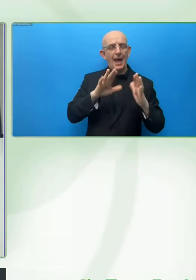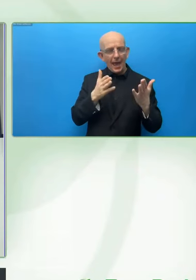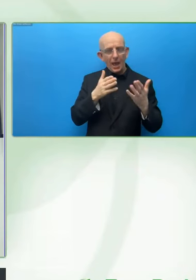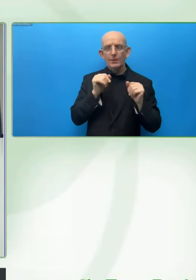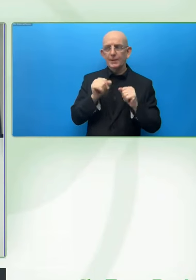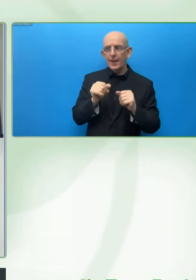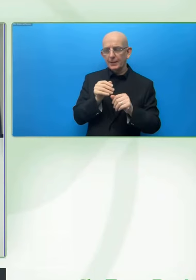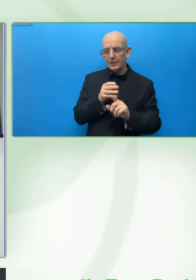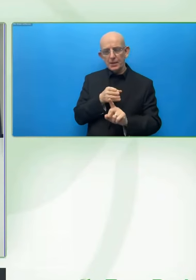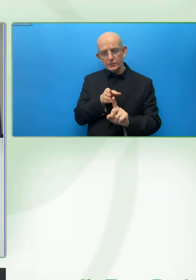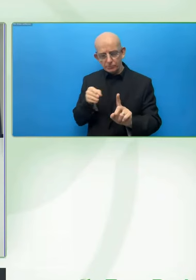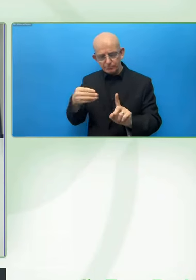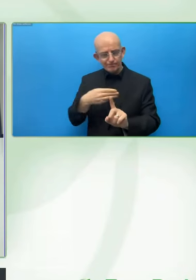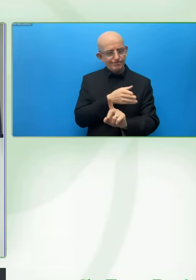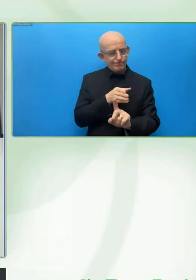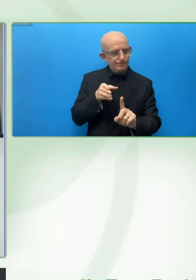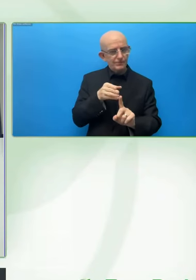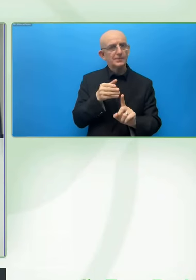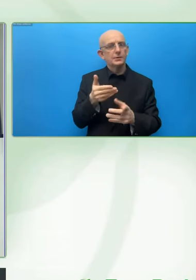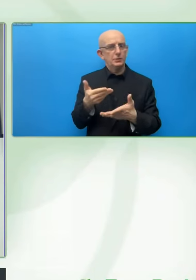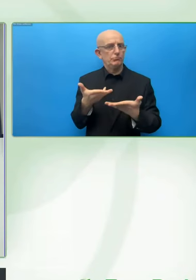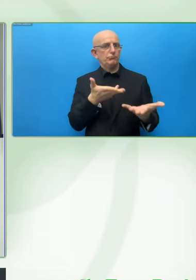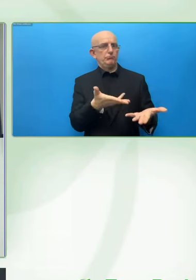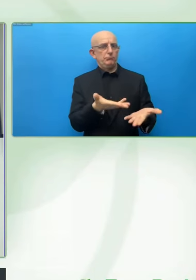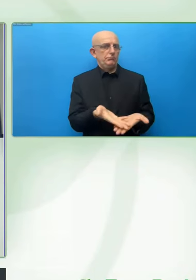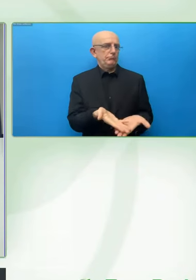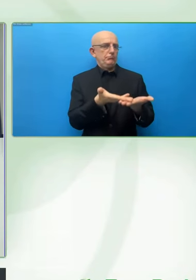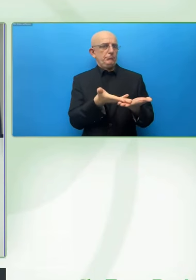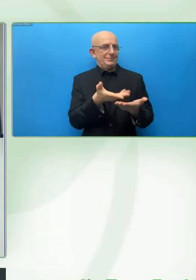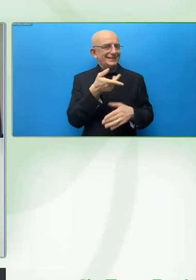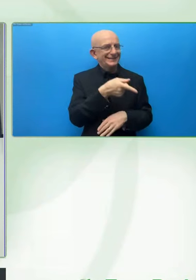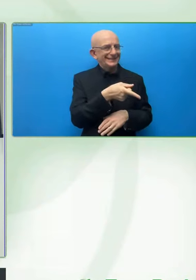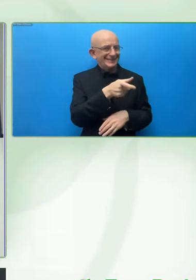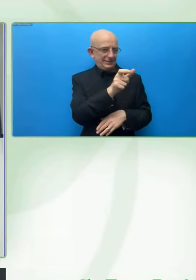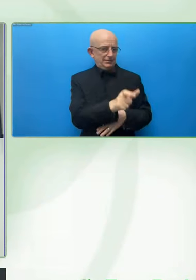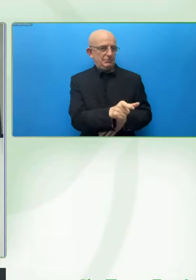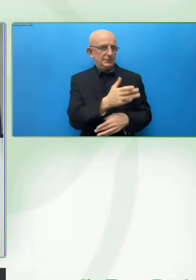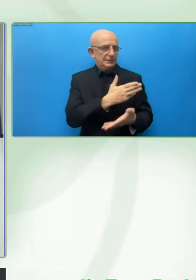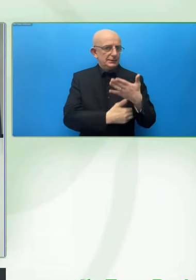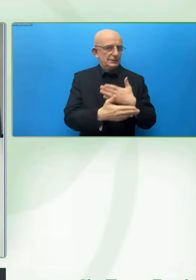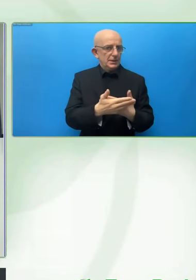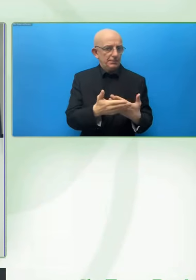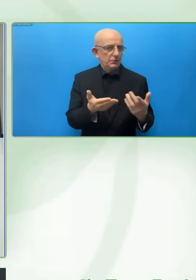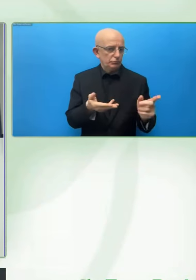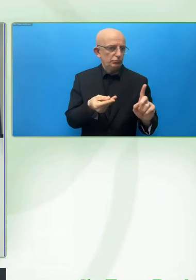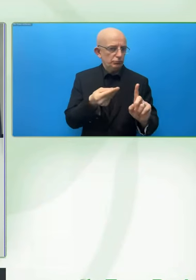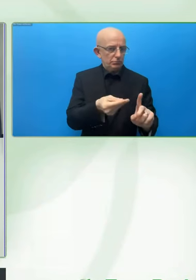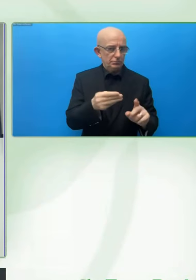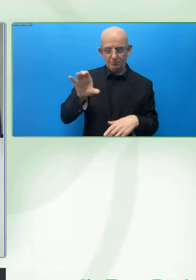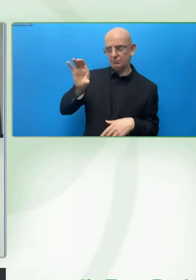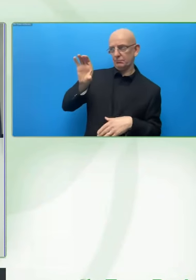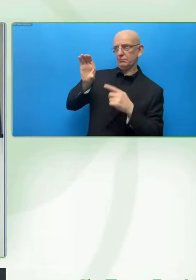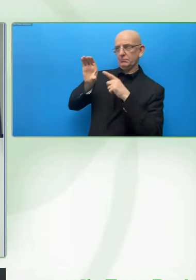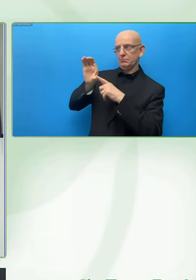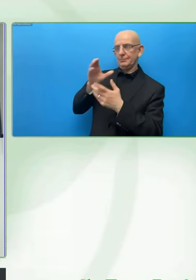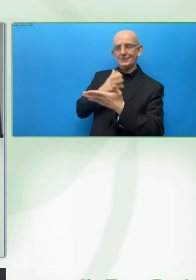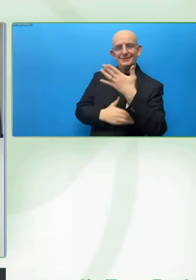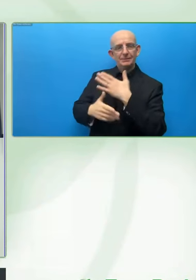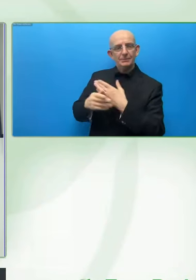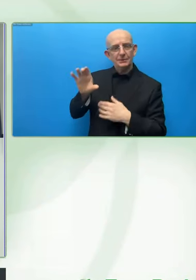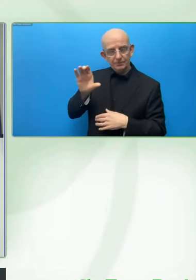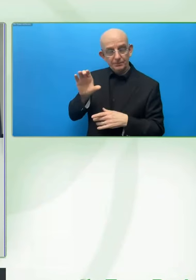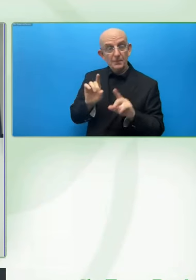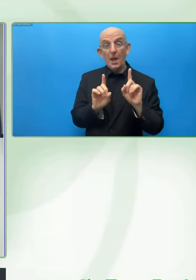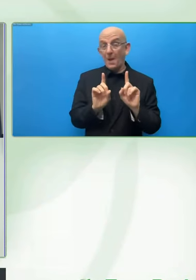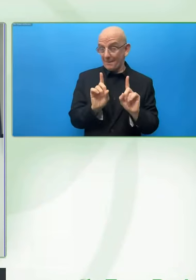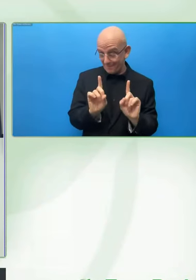implementation of our legislation, then it is indeed at the member states to make sure that there are sufficient means for